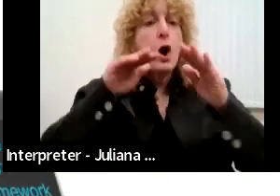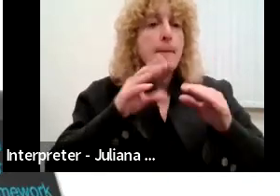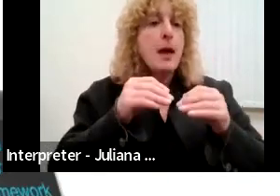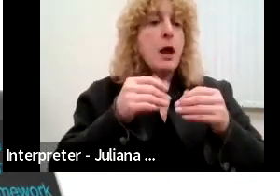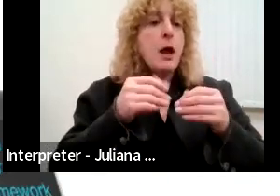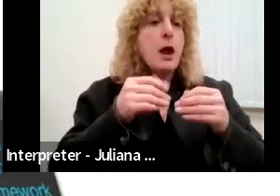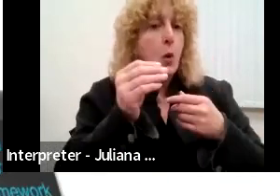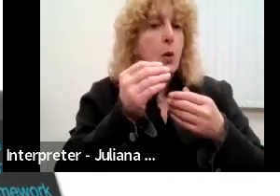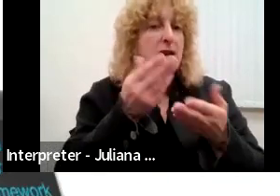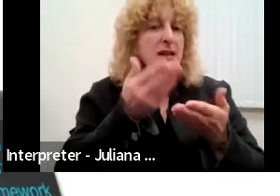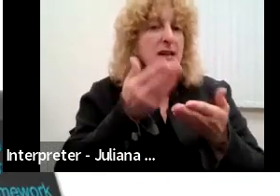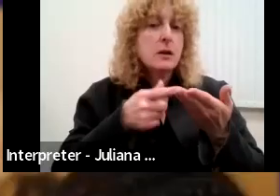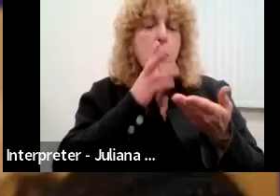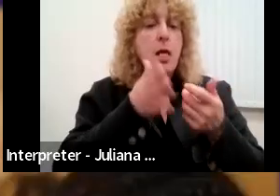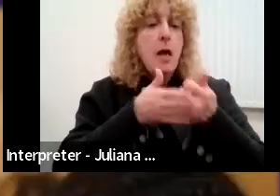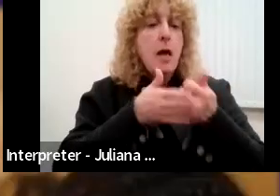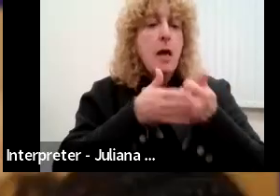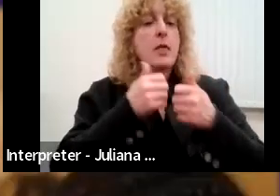out as well.